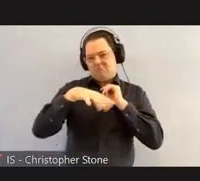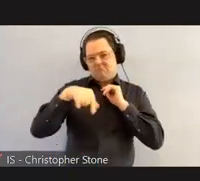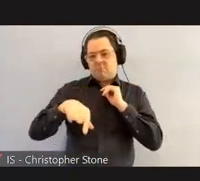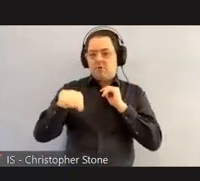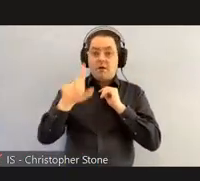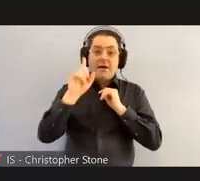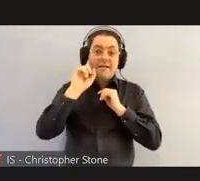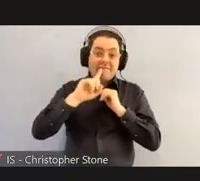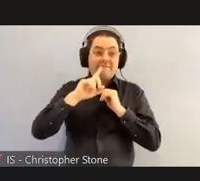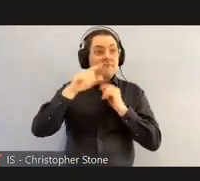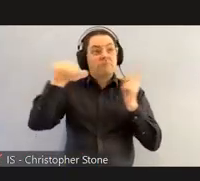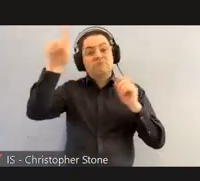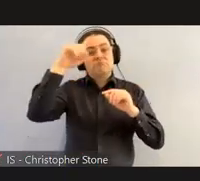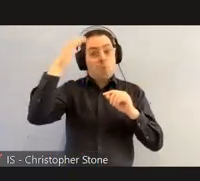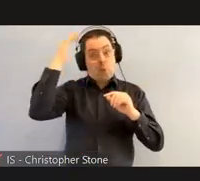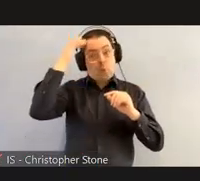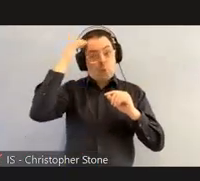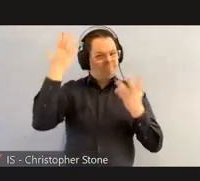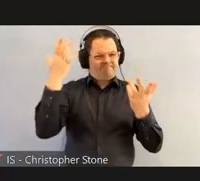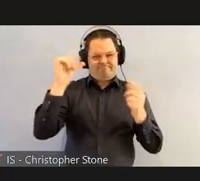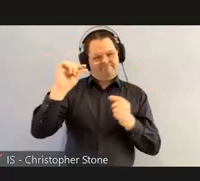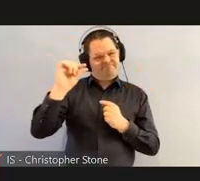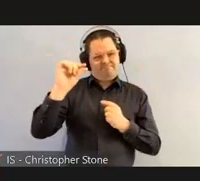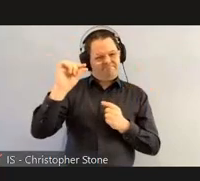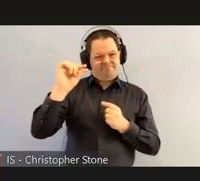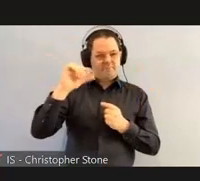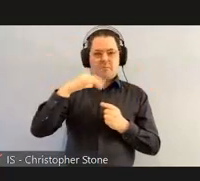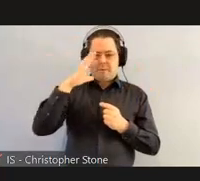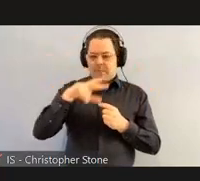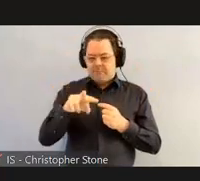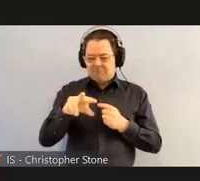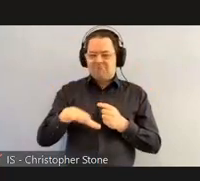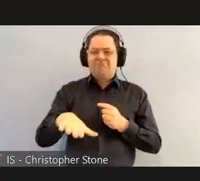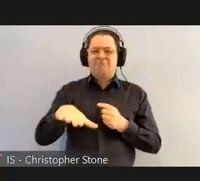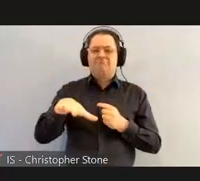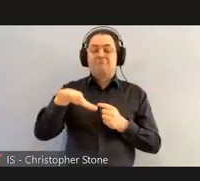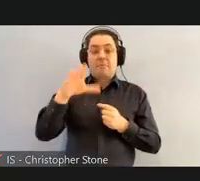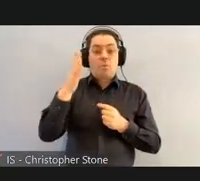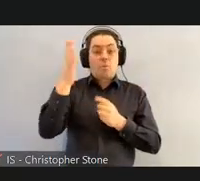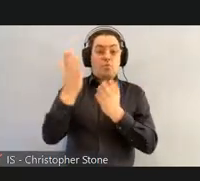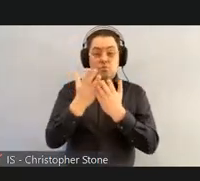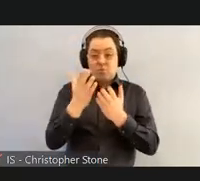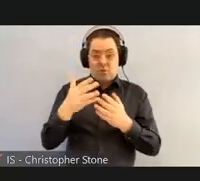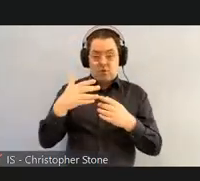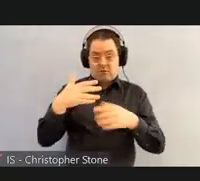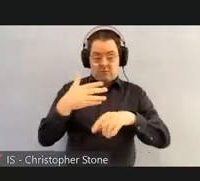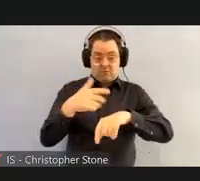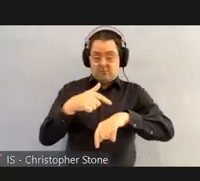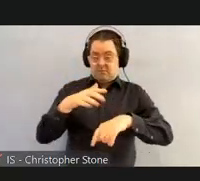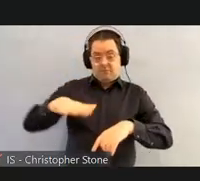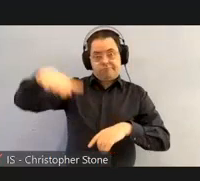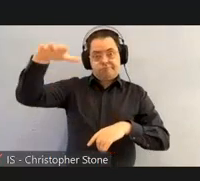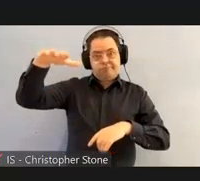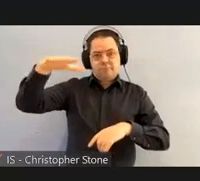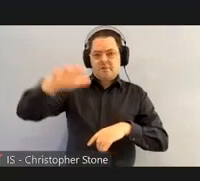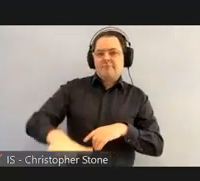of deafness of children, parents would get it very late. So they would start school very late. The other thing which struck me